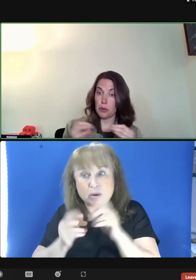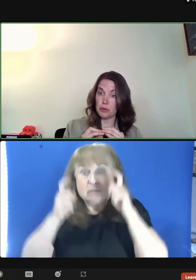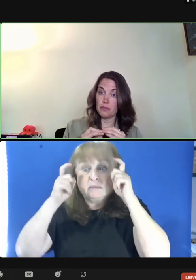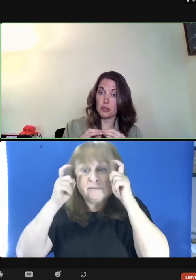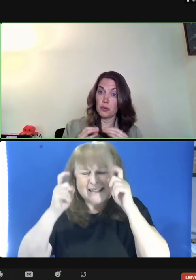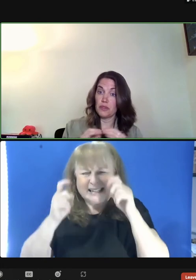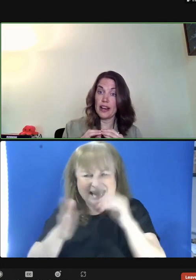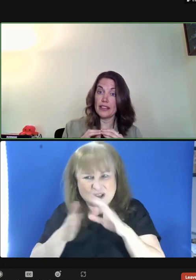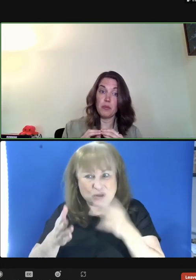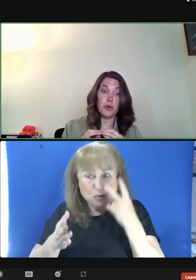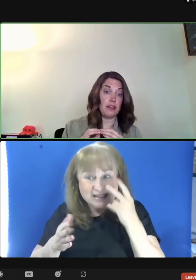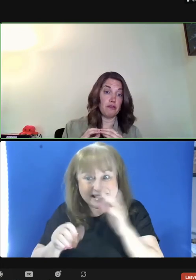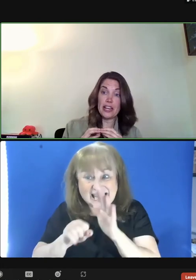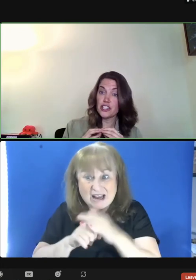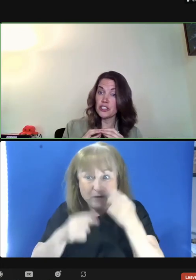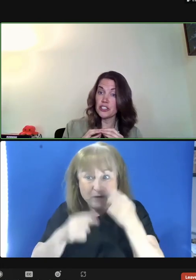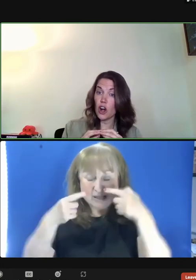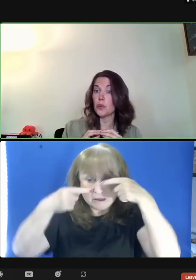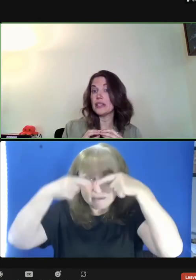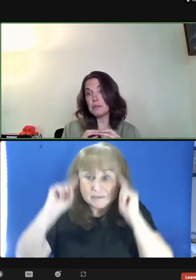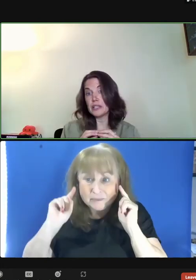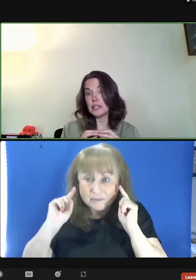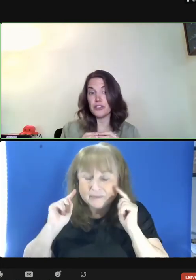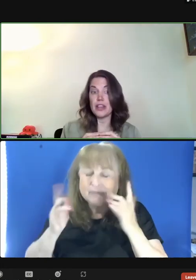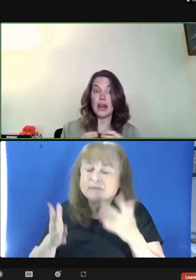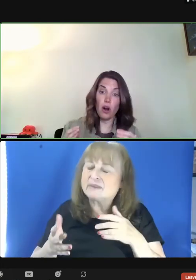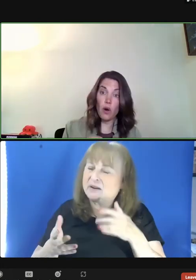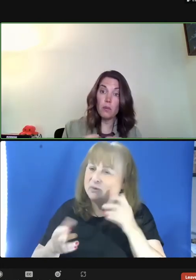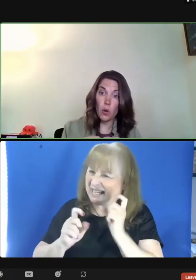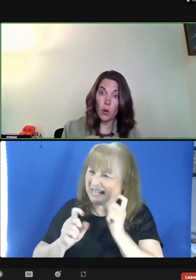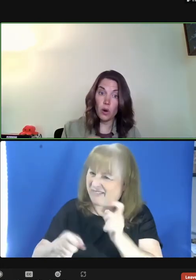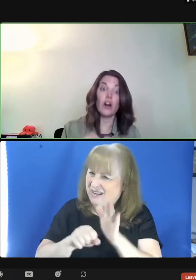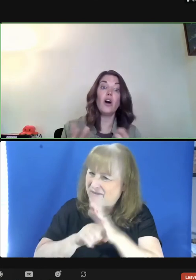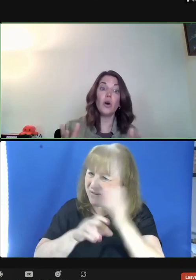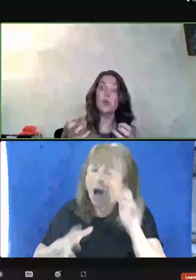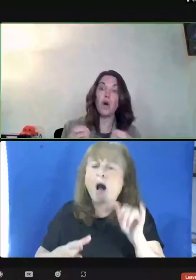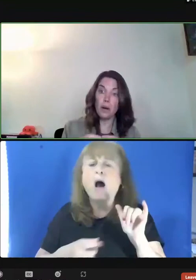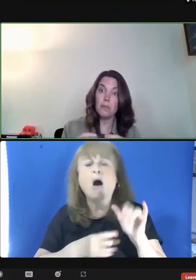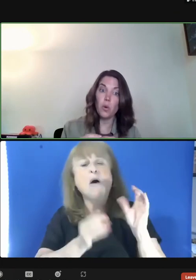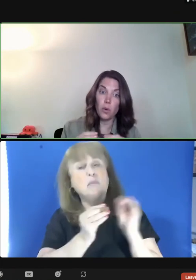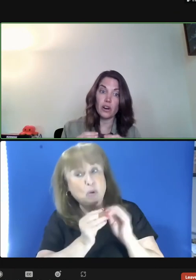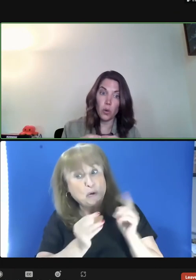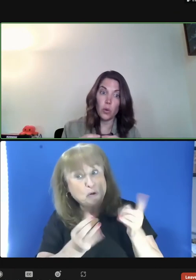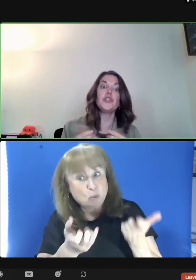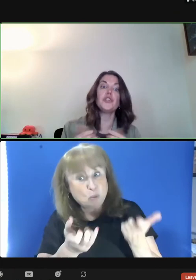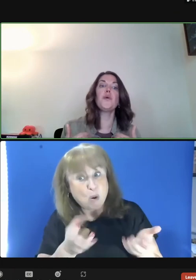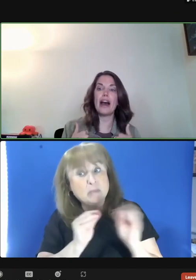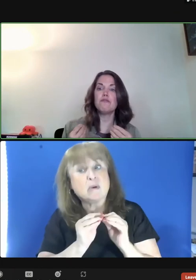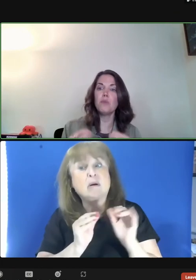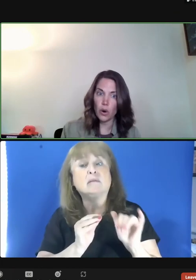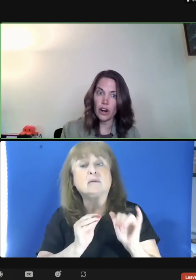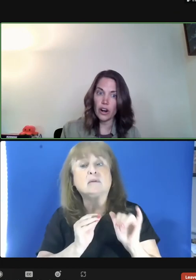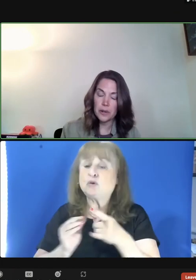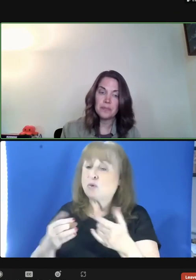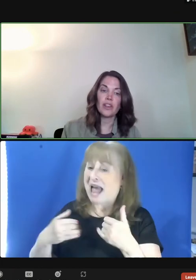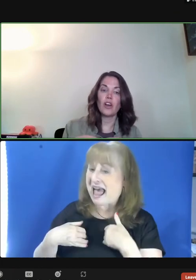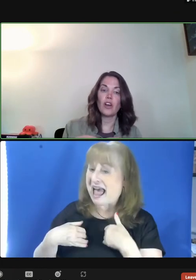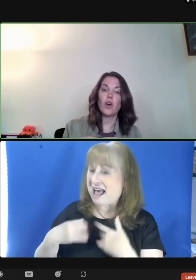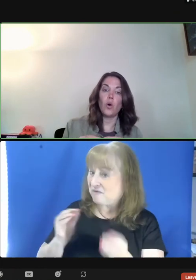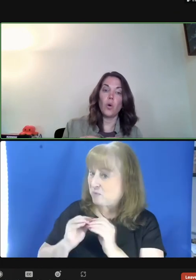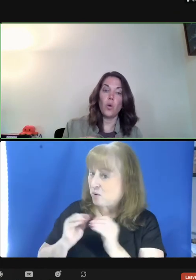Versus, are we just providing them with information? Are we labeling for them, oh, more, oh, you want more, or you have